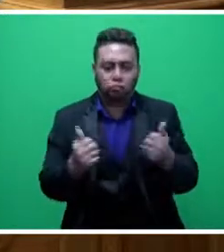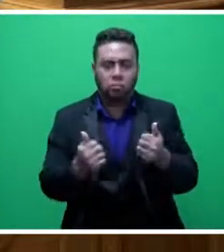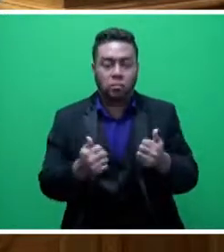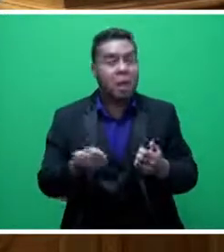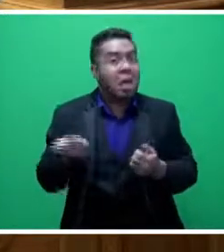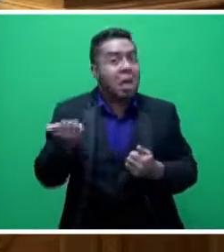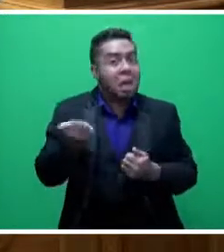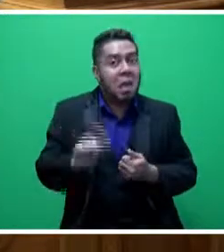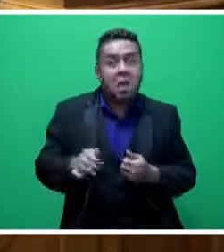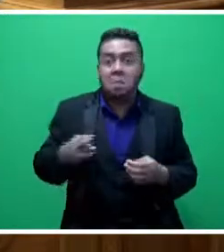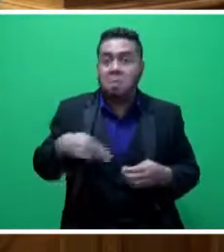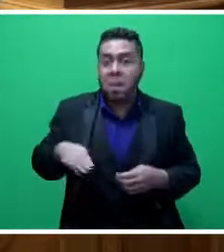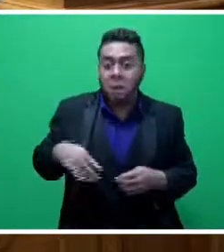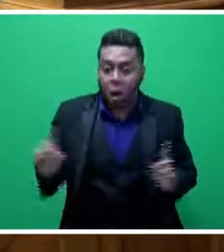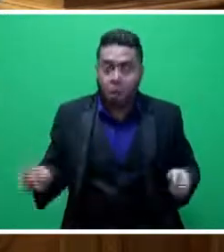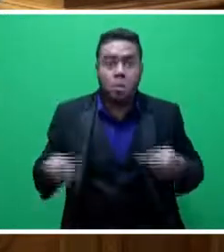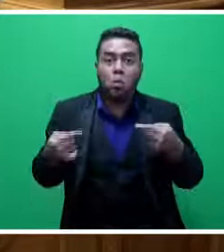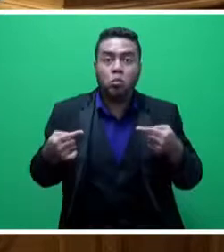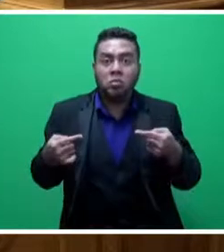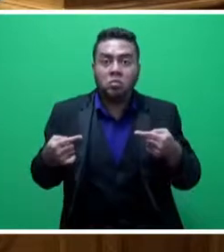Does any member oppose the motion?